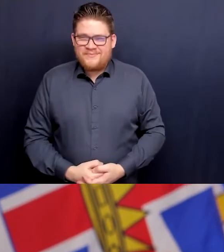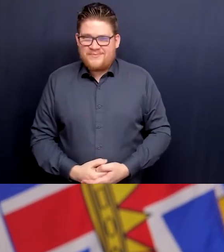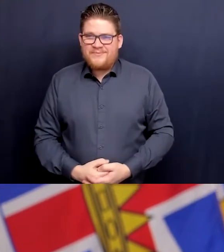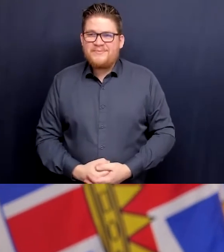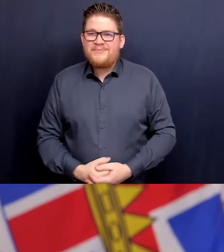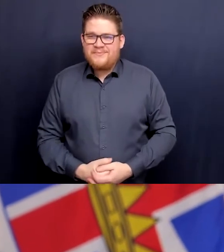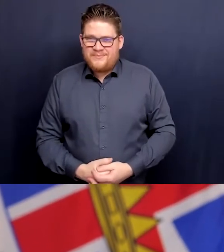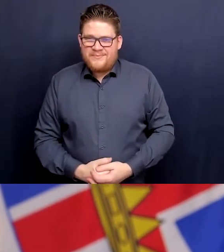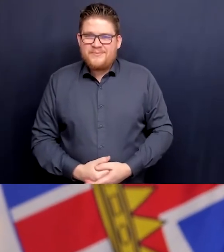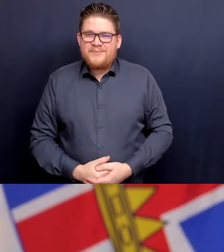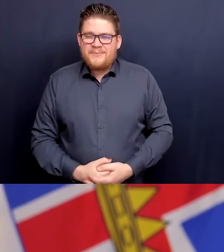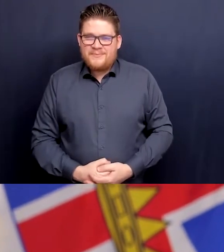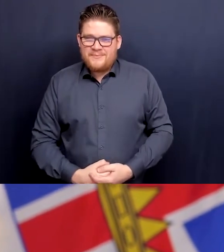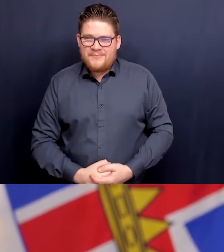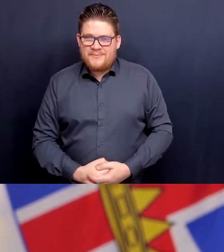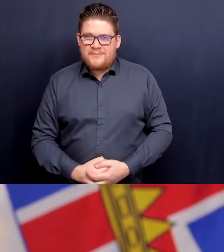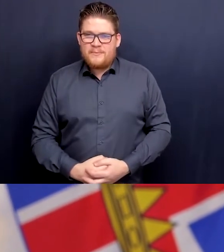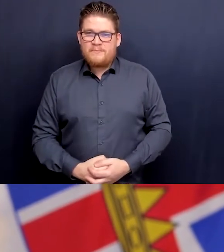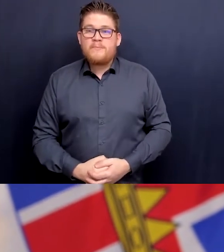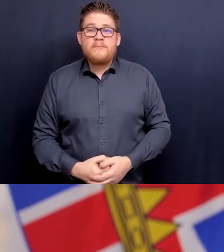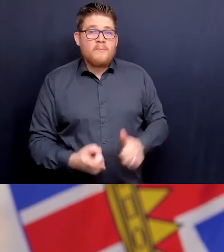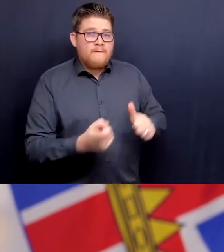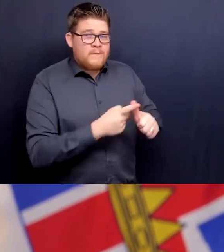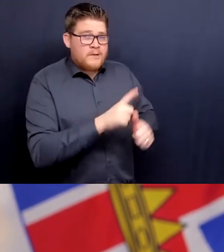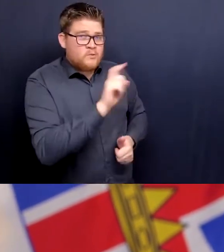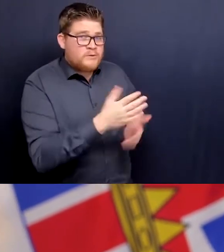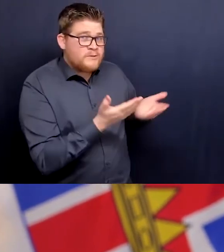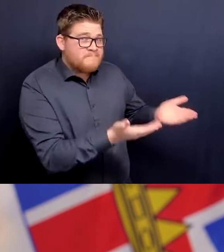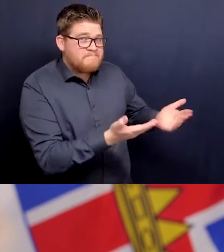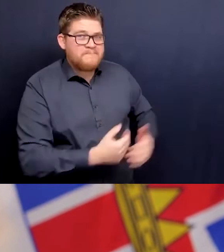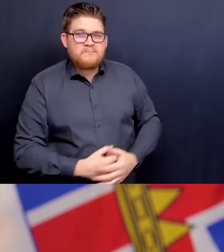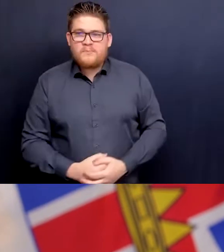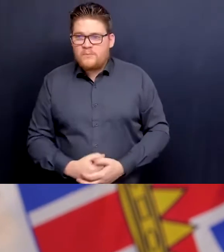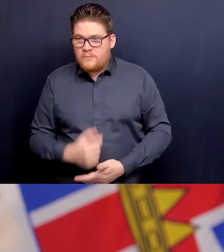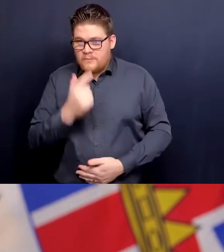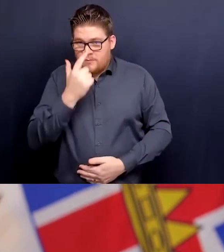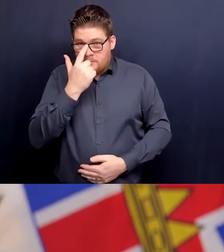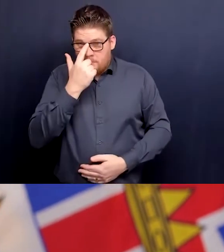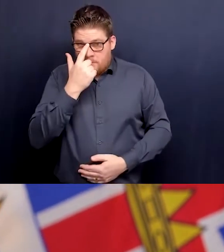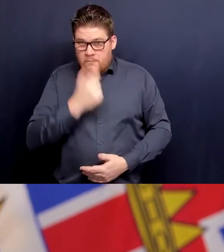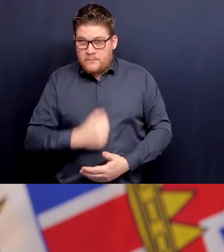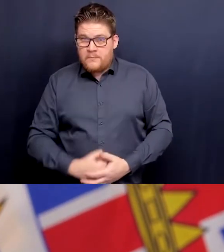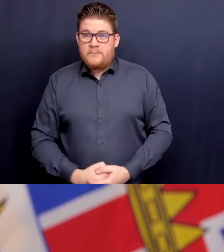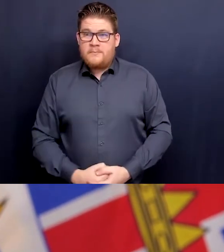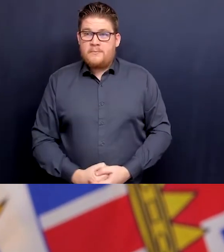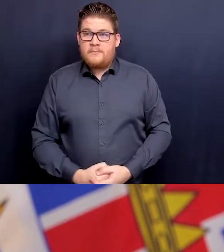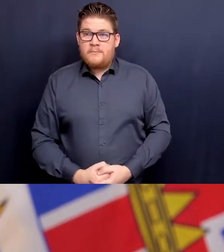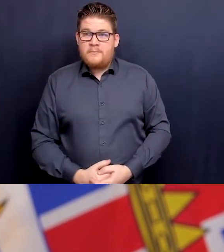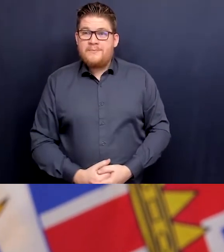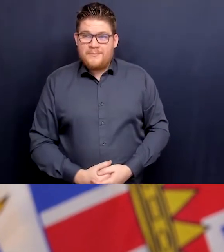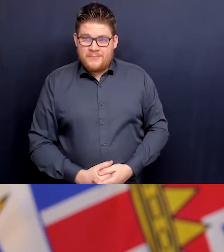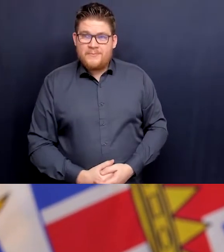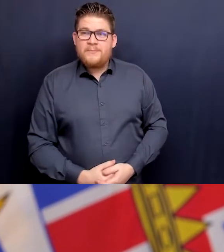one follow-up. Our first question comes from the room today. Richard Zussman, Global News. Some jurisdictions have decided